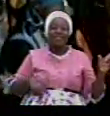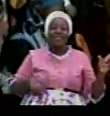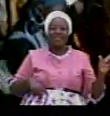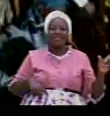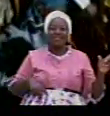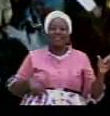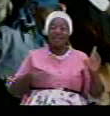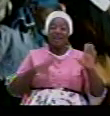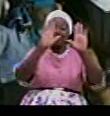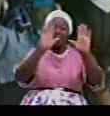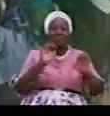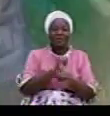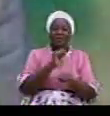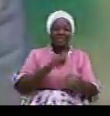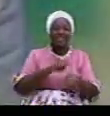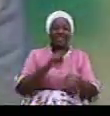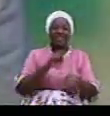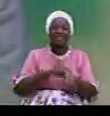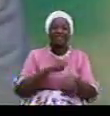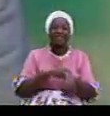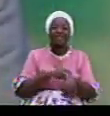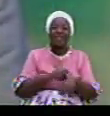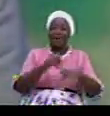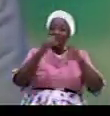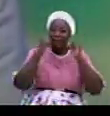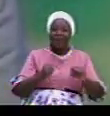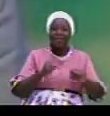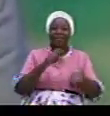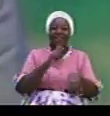Miracle time. Power time.